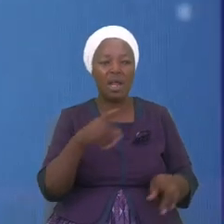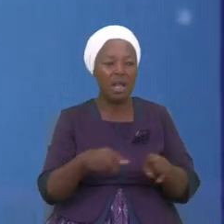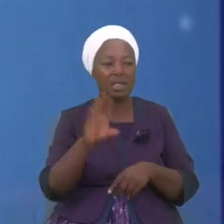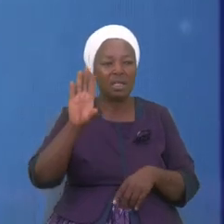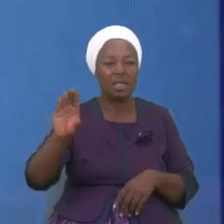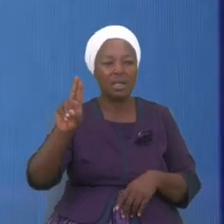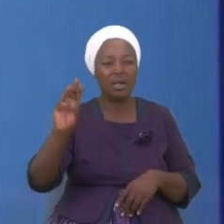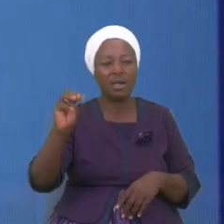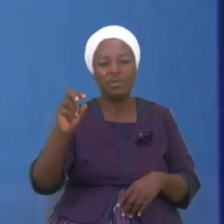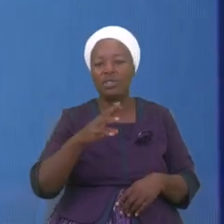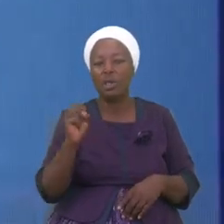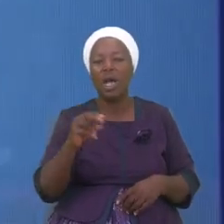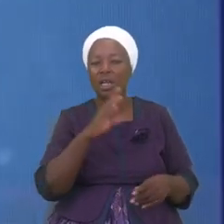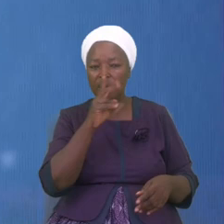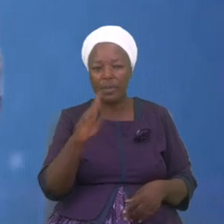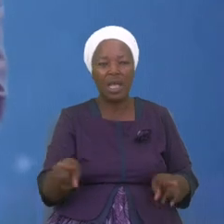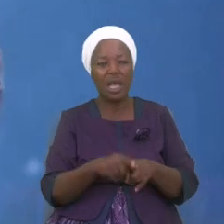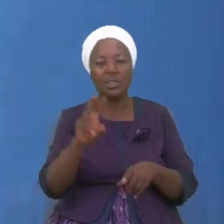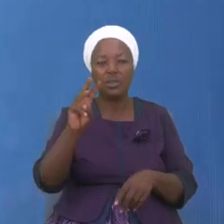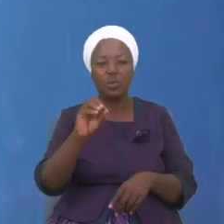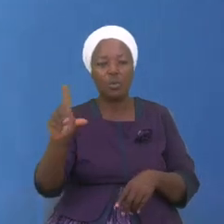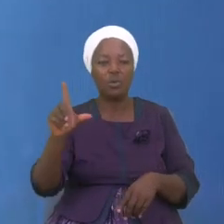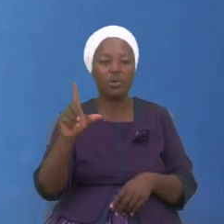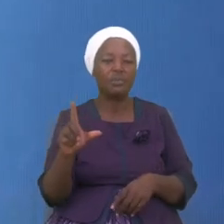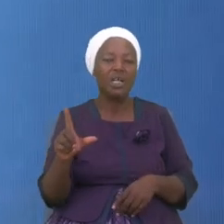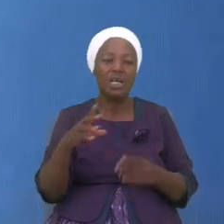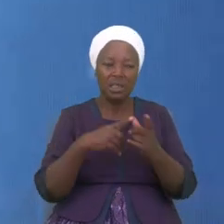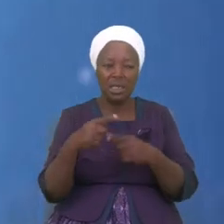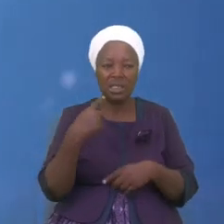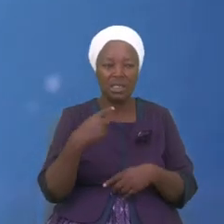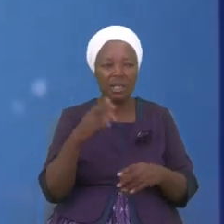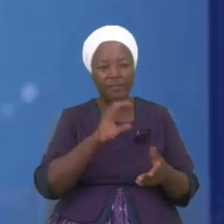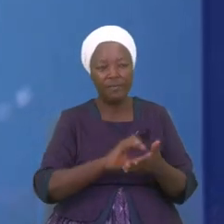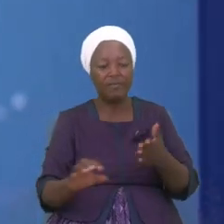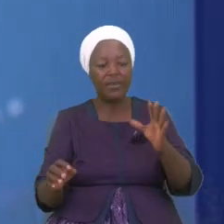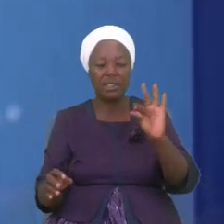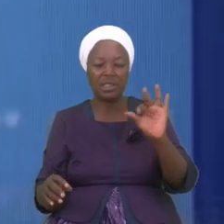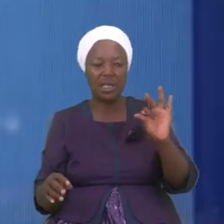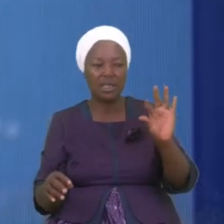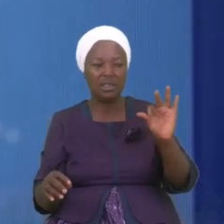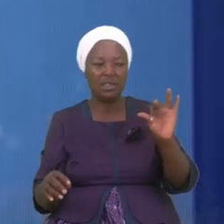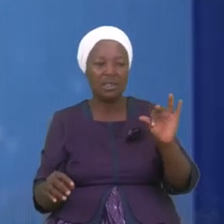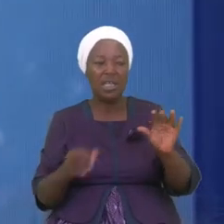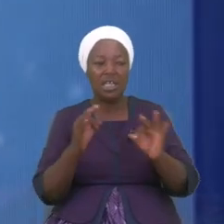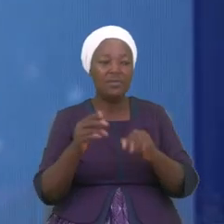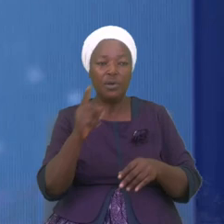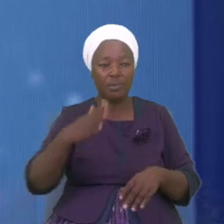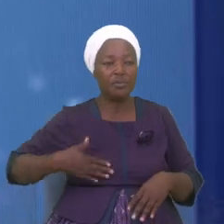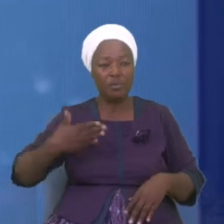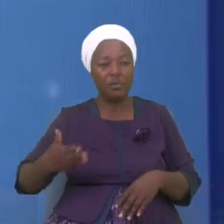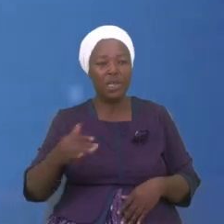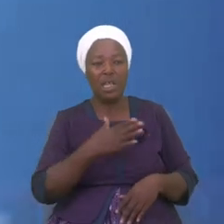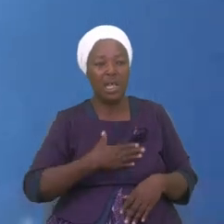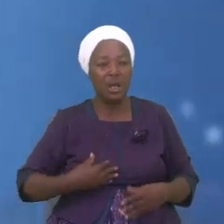shall be as wool. Look at verse 19. In verse 19, if you be willing and